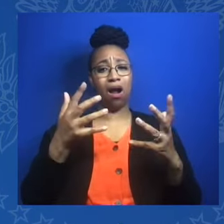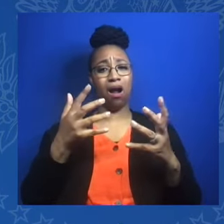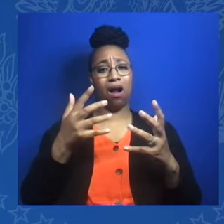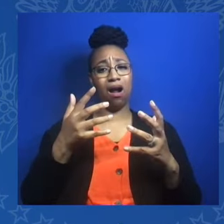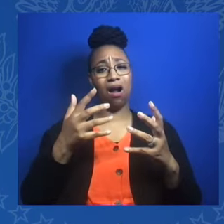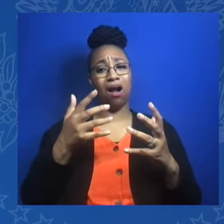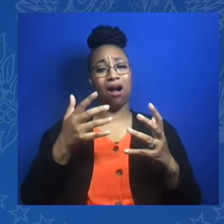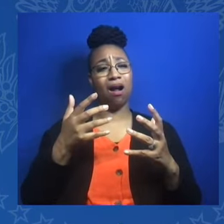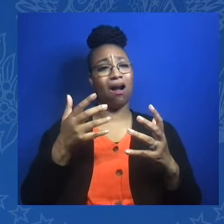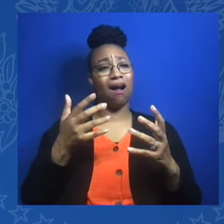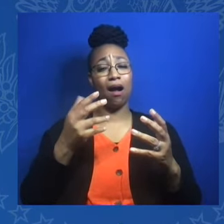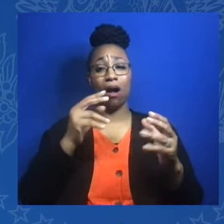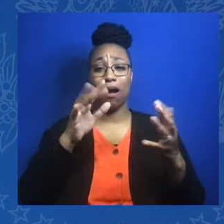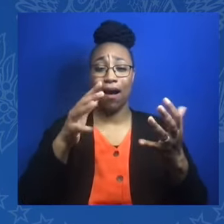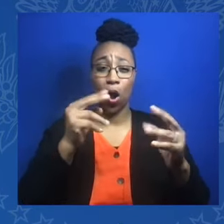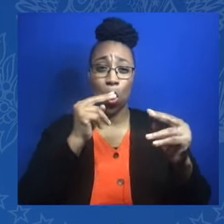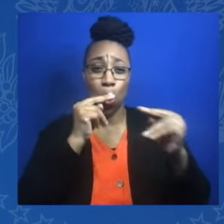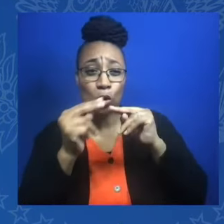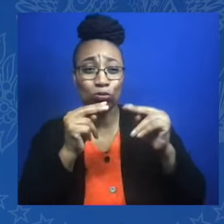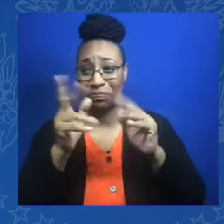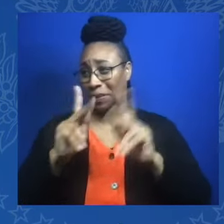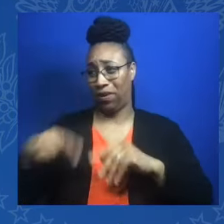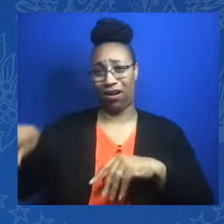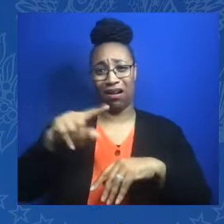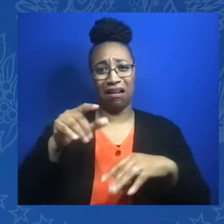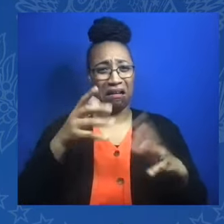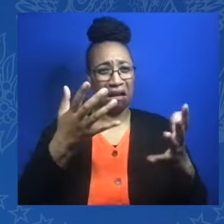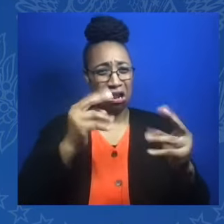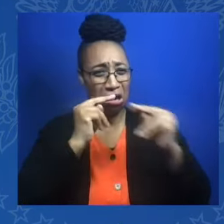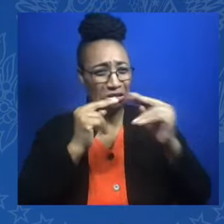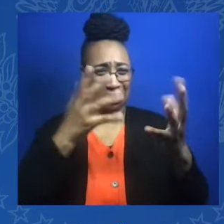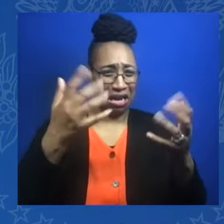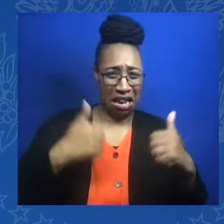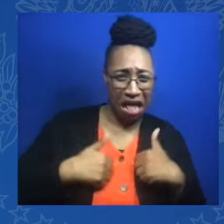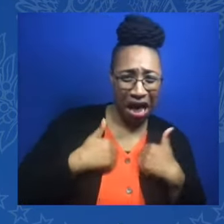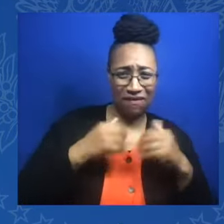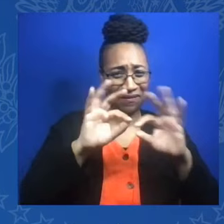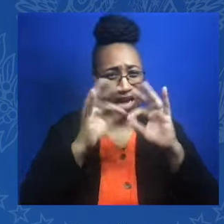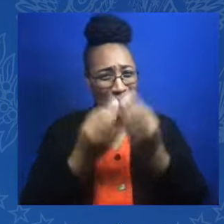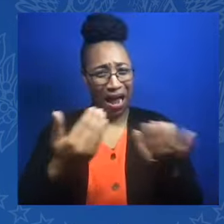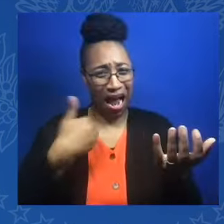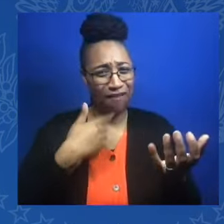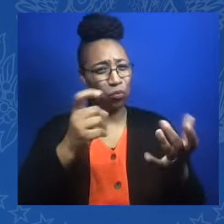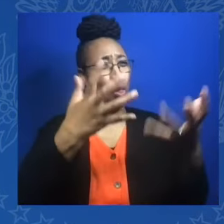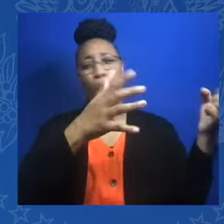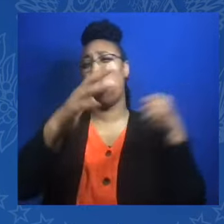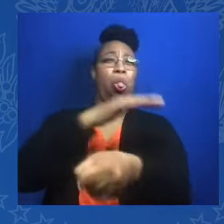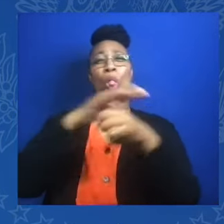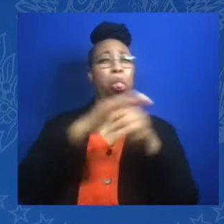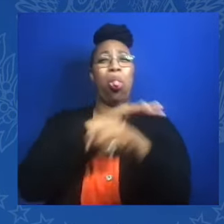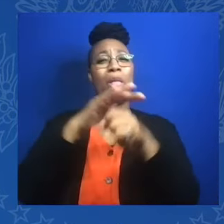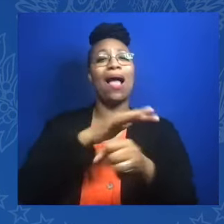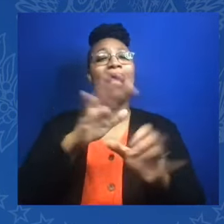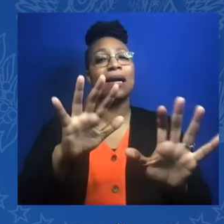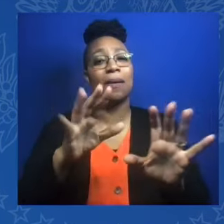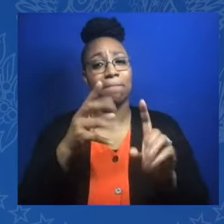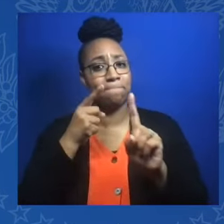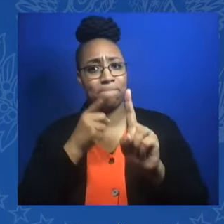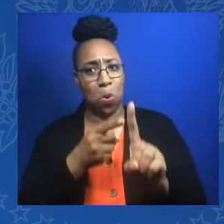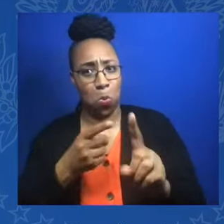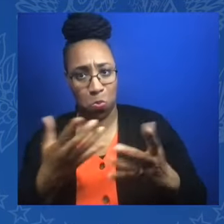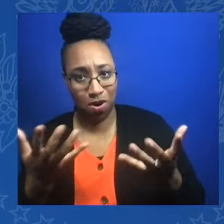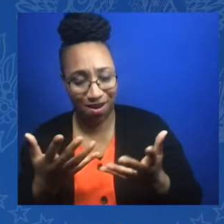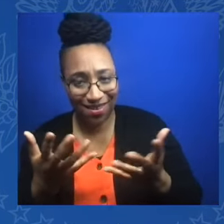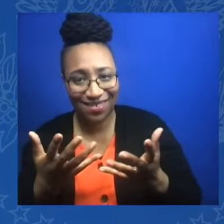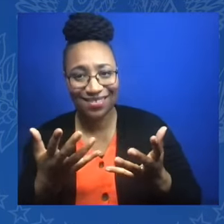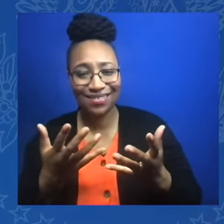beings with lives and families that must be respected. And I'm very glad to see the two Michaels. The two Michaels, Michael